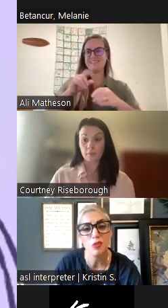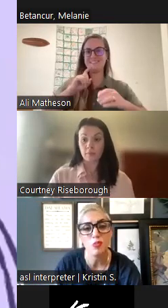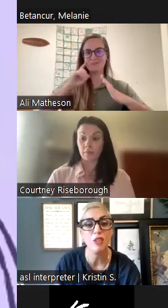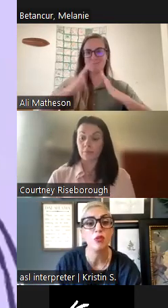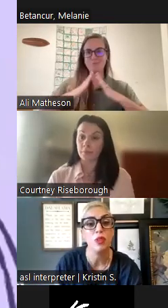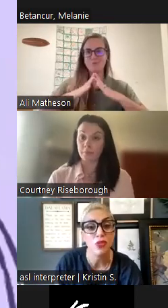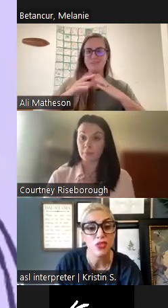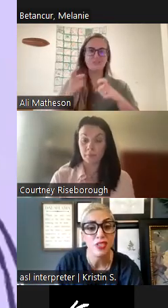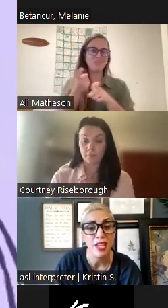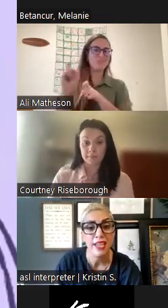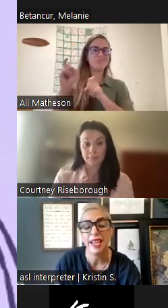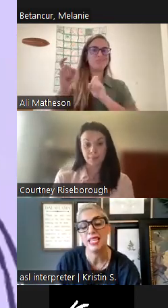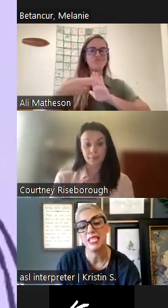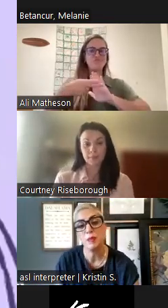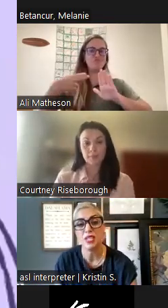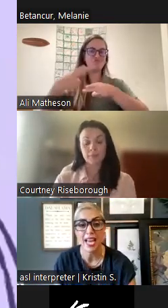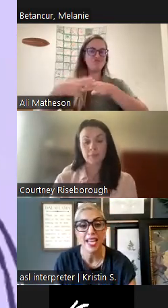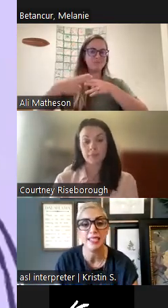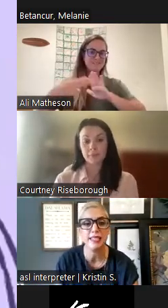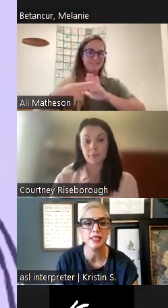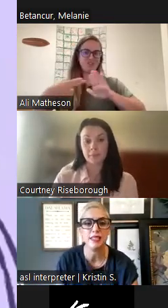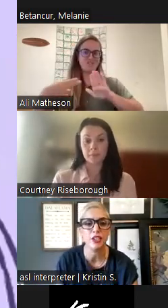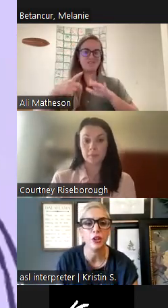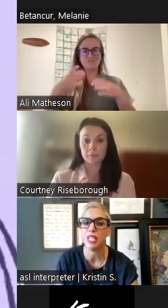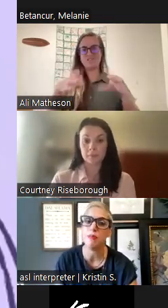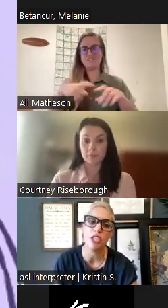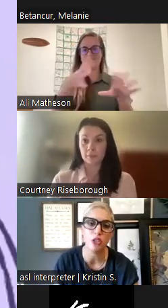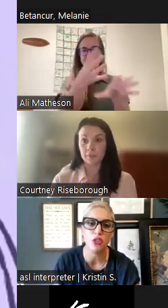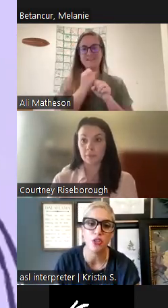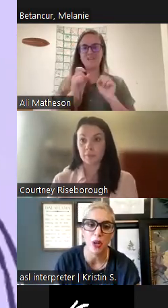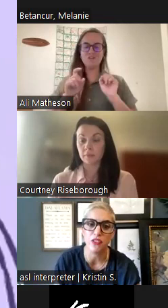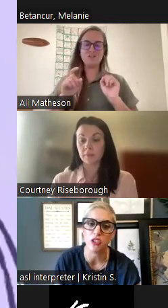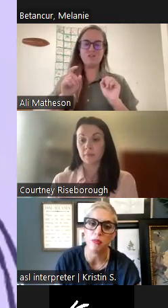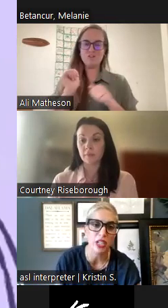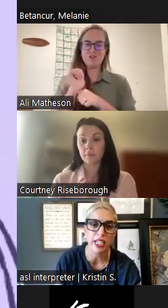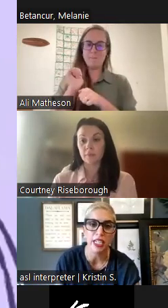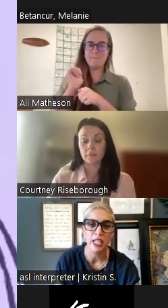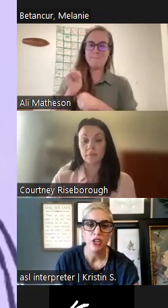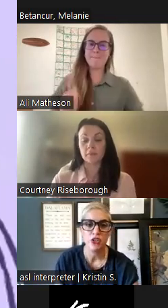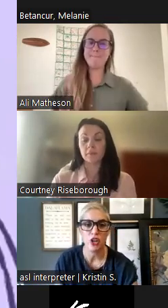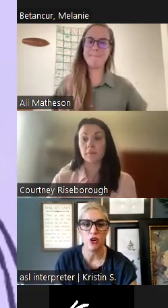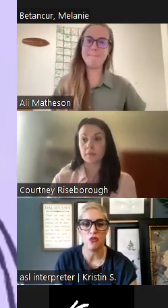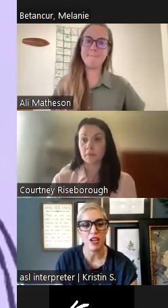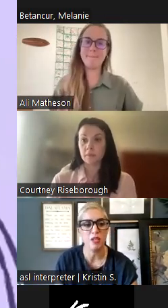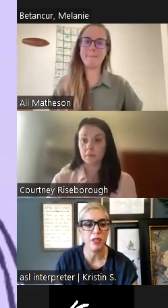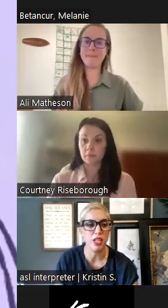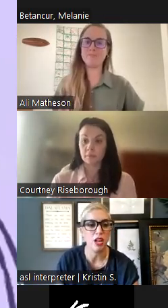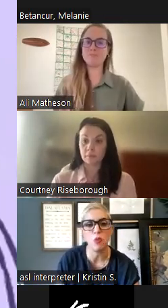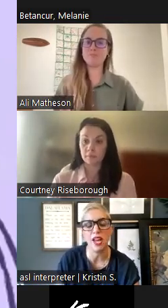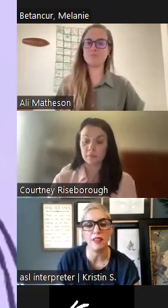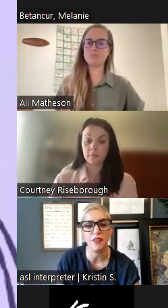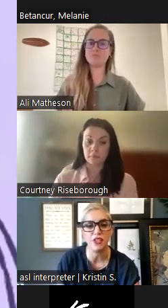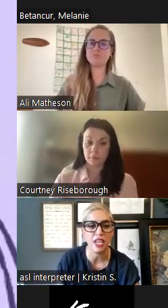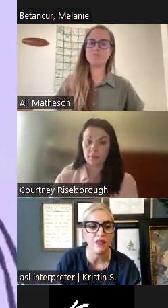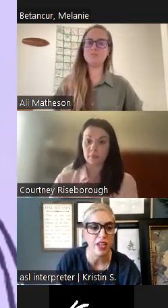Maybe they're spreading rumors, getting into people's heads, you know, labeling you a certain way in the community. So